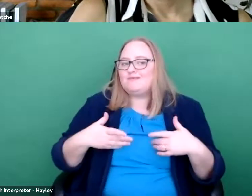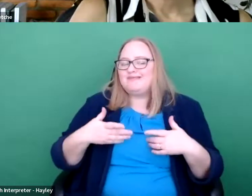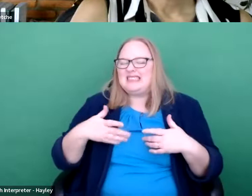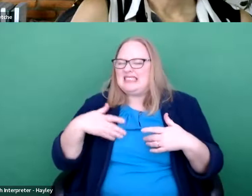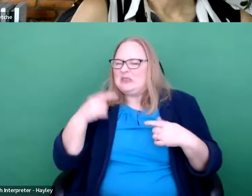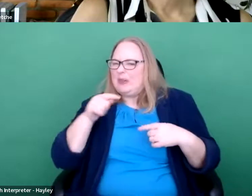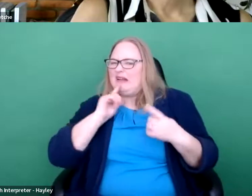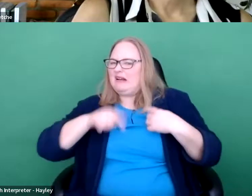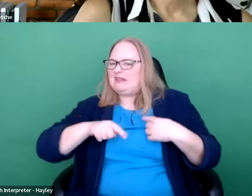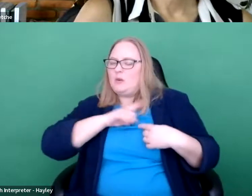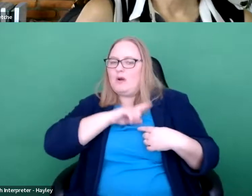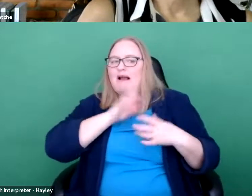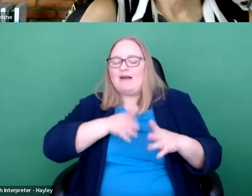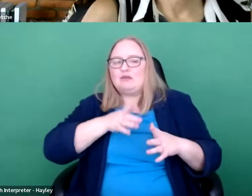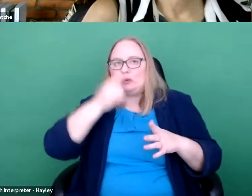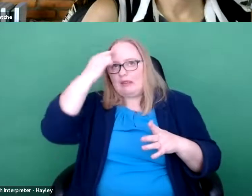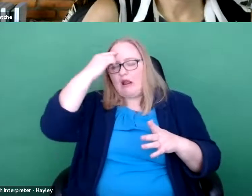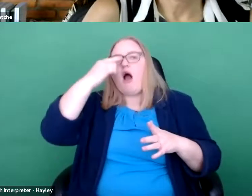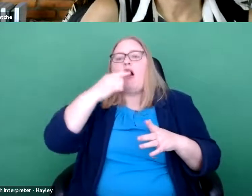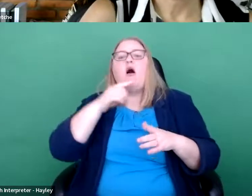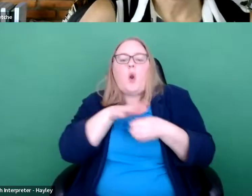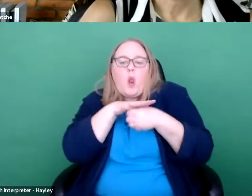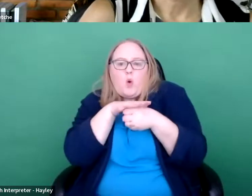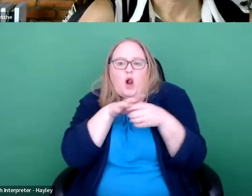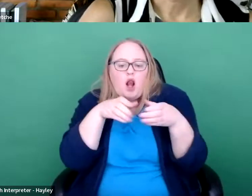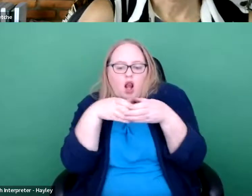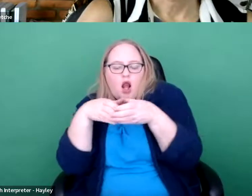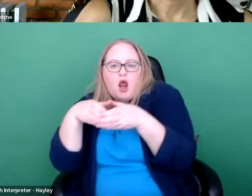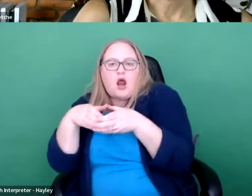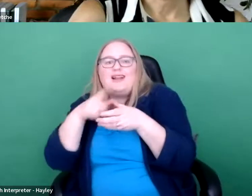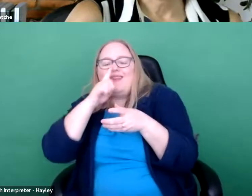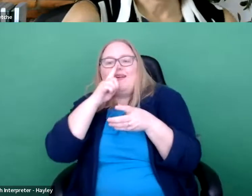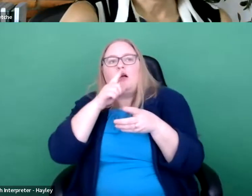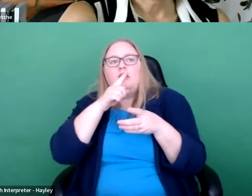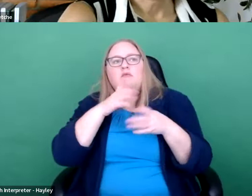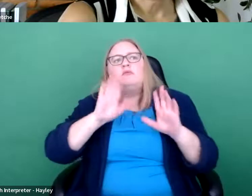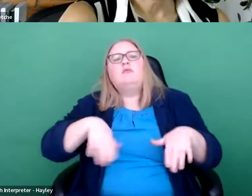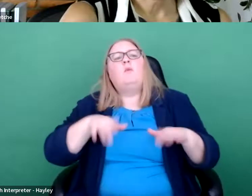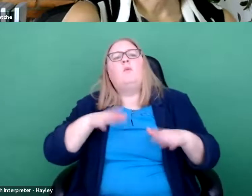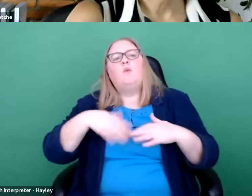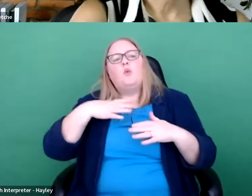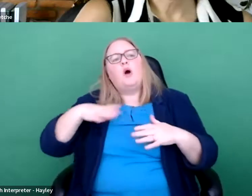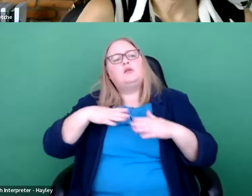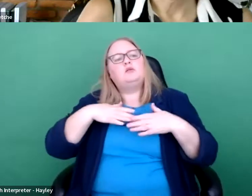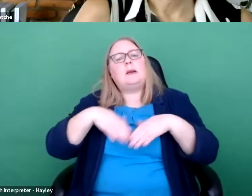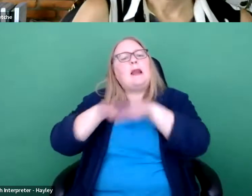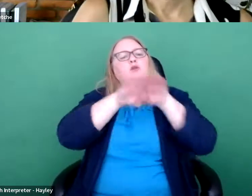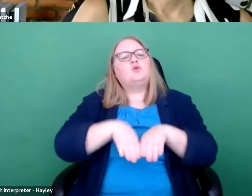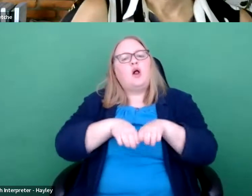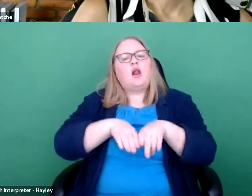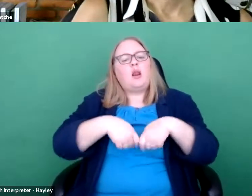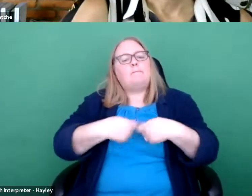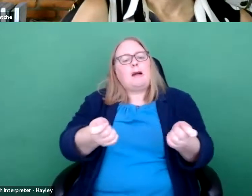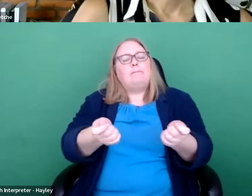that they can't roll out some national, one laptop fits all, or one digital intervention fits all program. So I think, yeah,